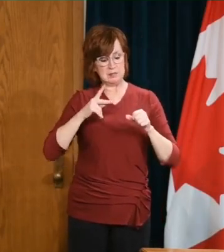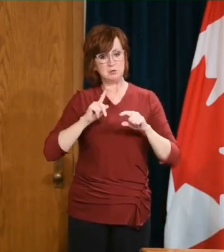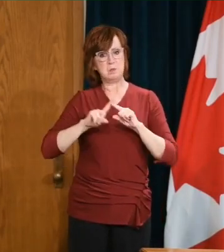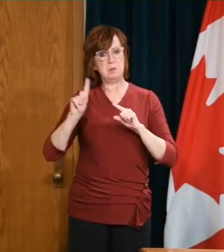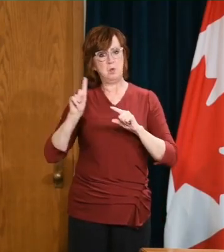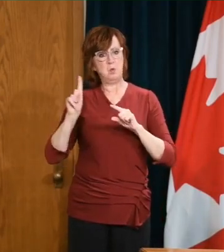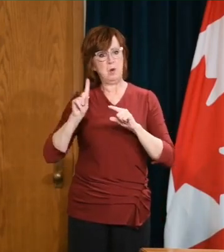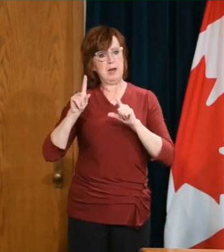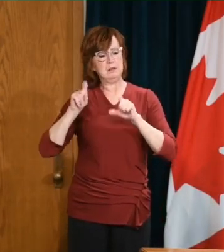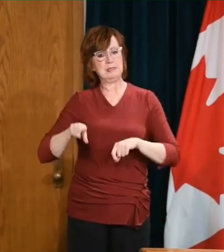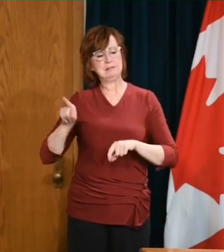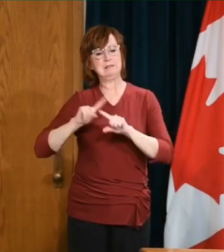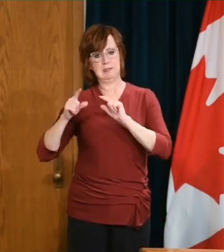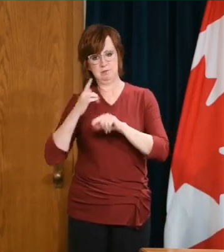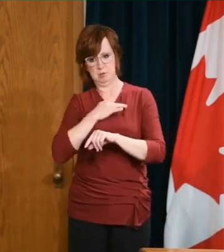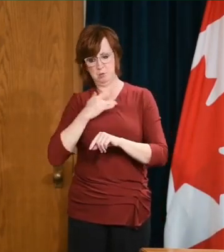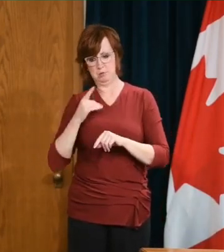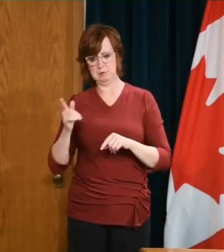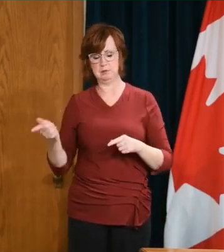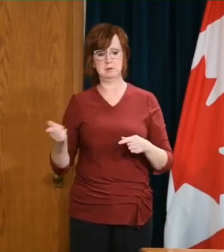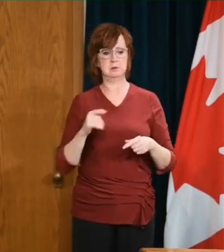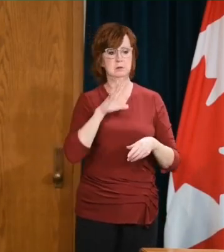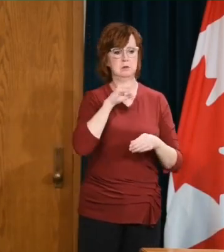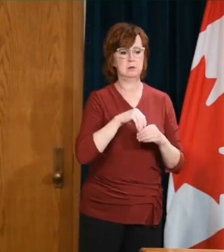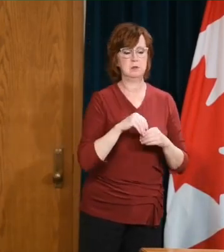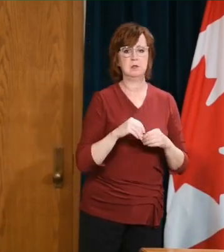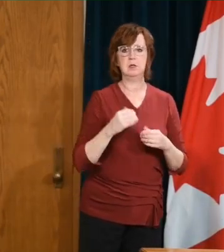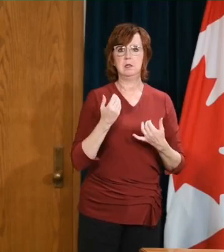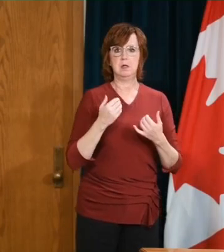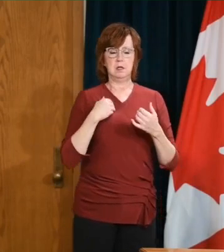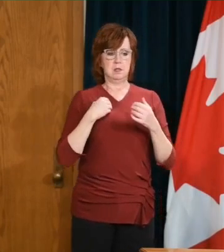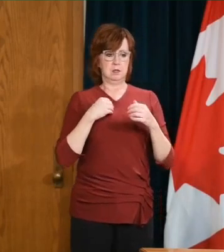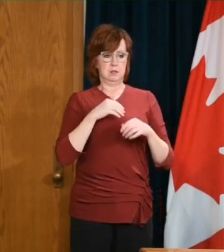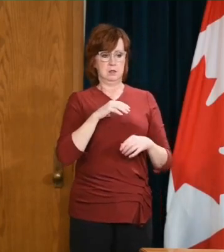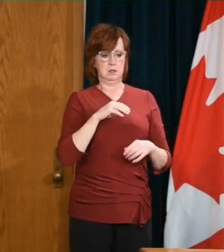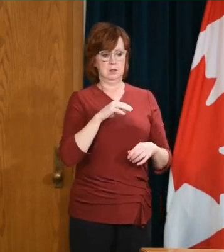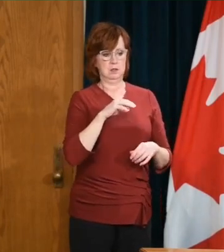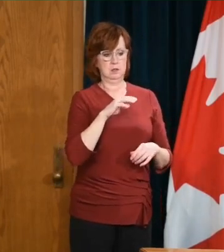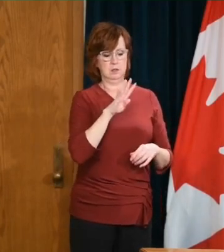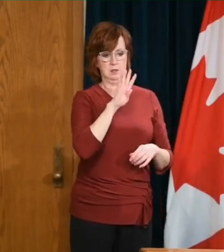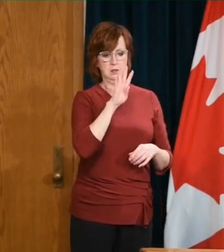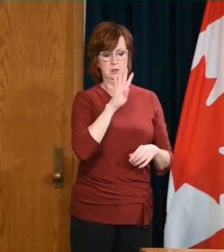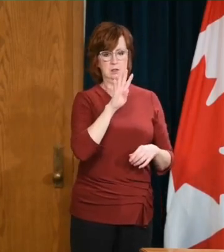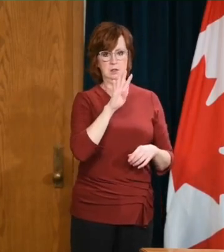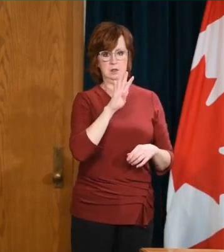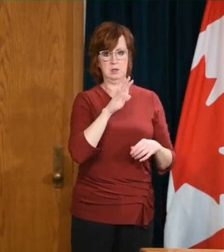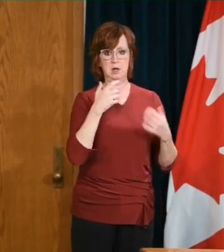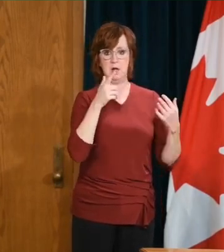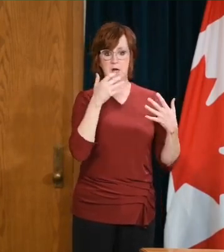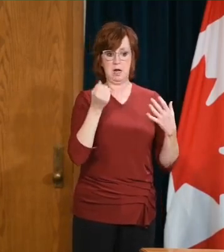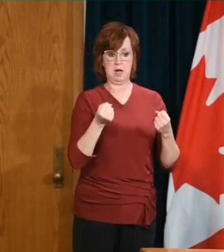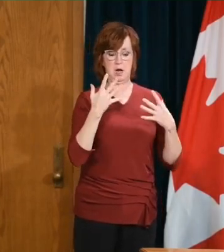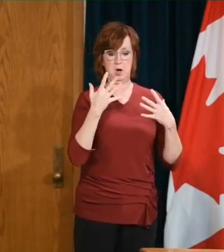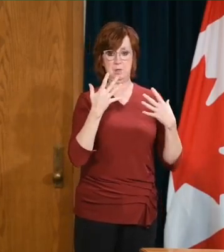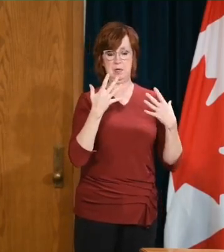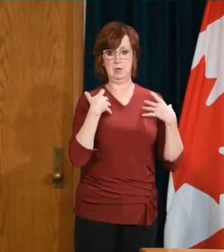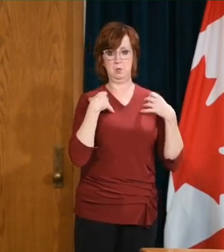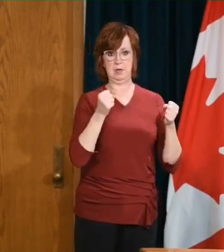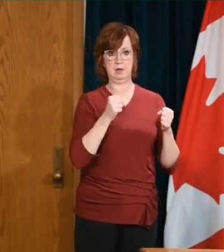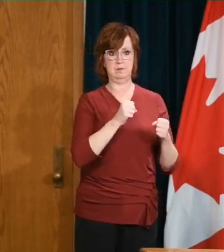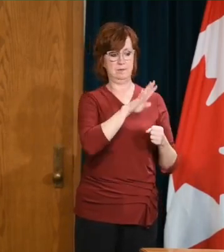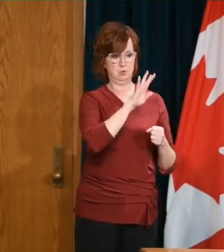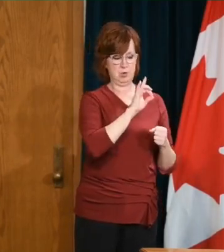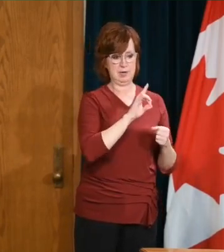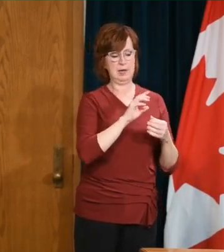We're very glad to state that 48 individuals, so 21% of our total, have actually recovered. So I think that's a very important number to